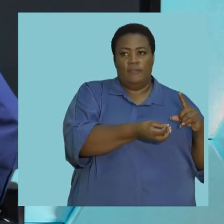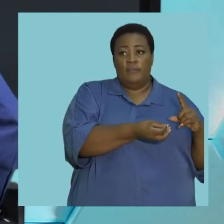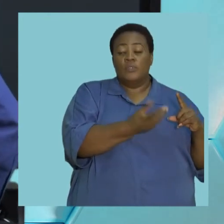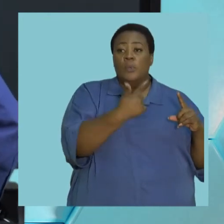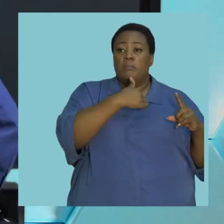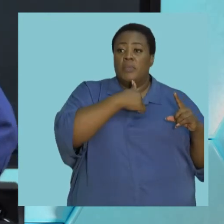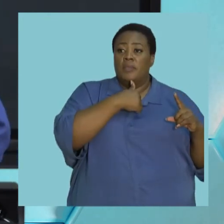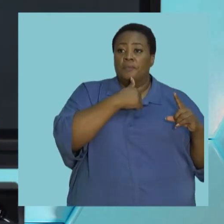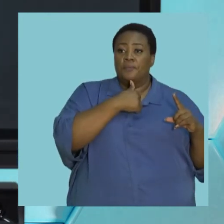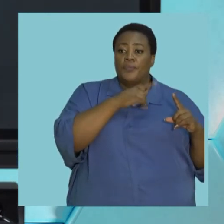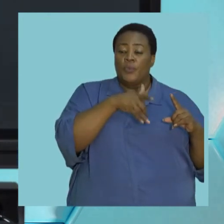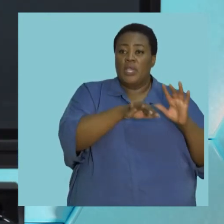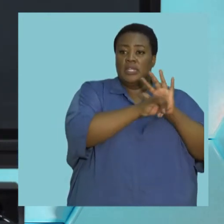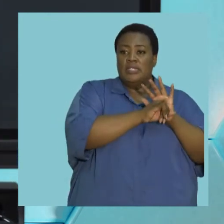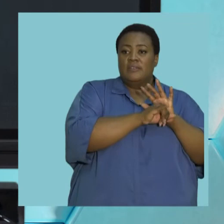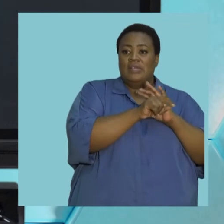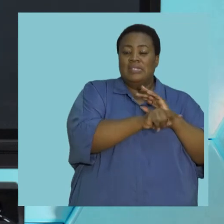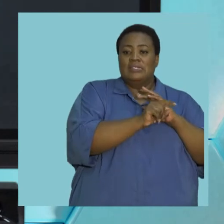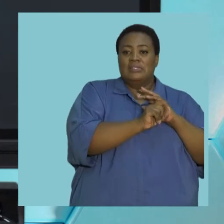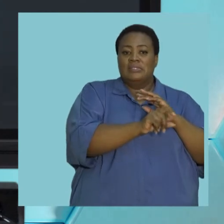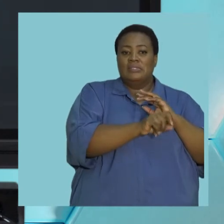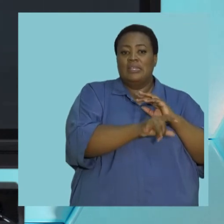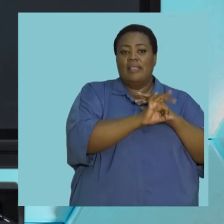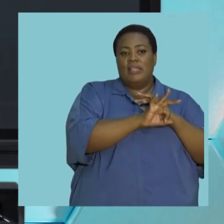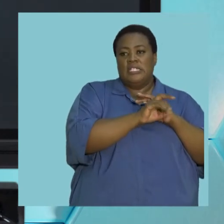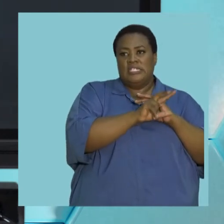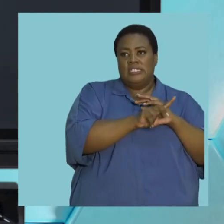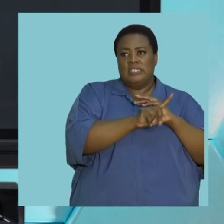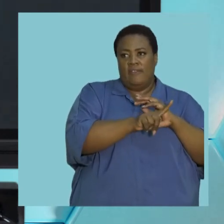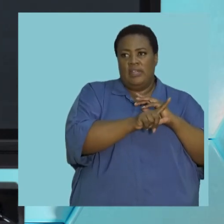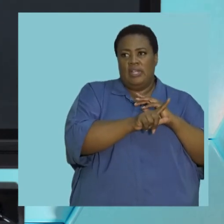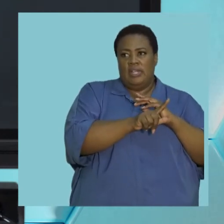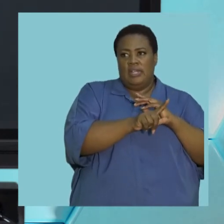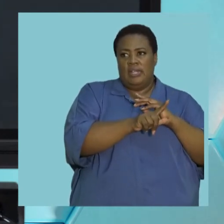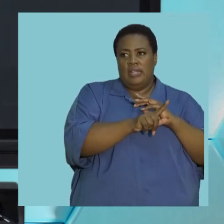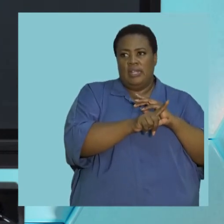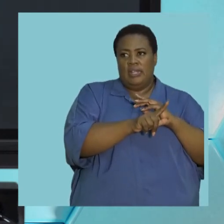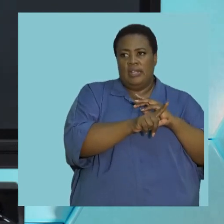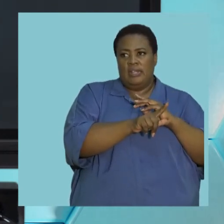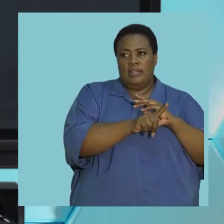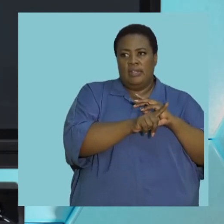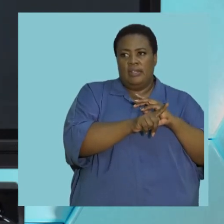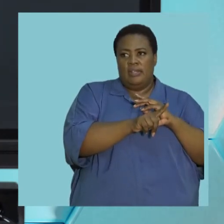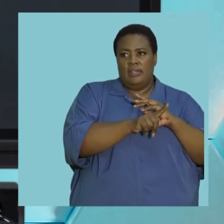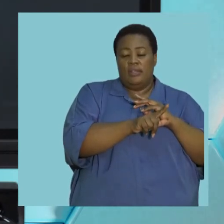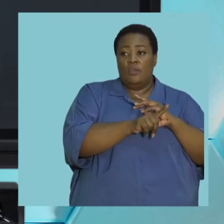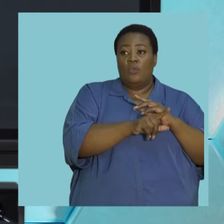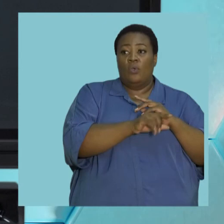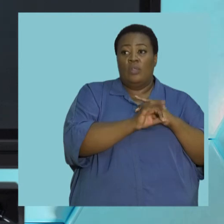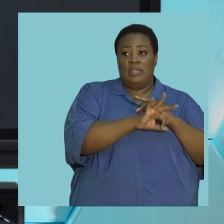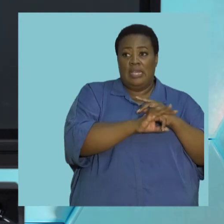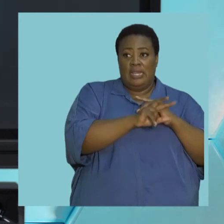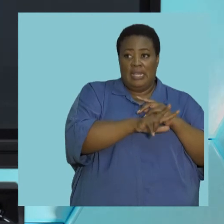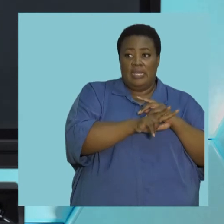degrees Celsius. So I'm going to identify this as being 37, 30, let me look at that. So we're going to go